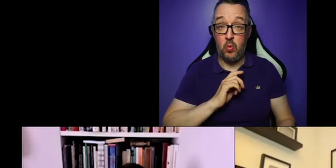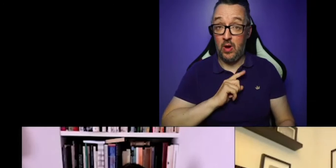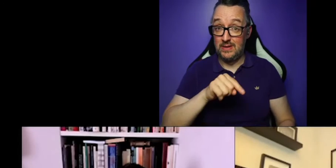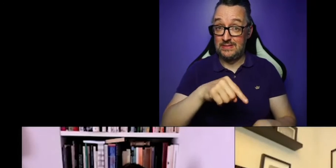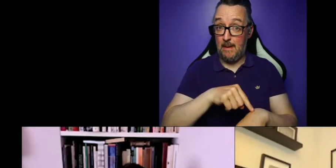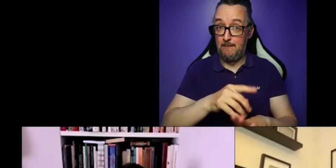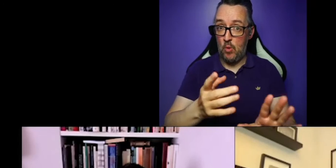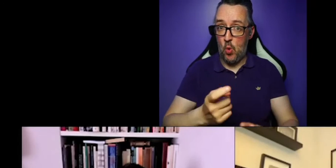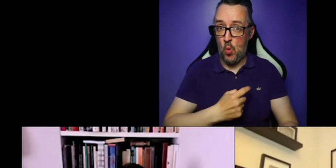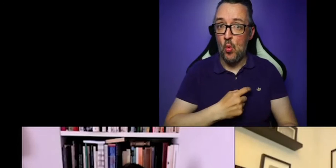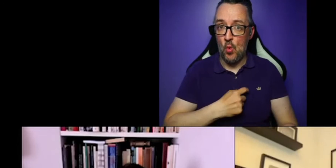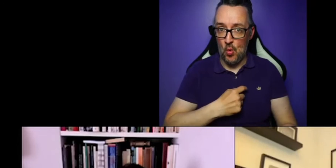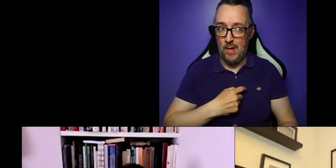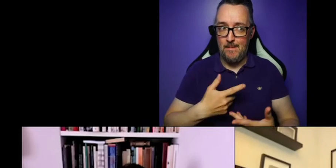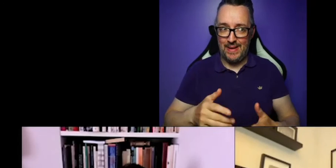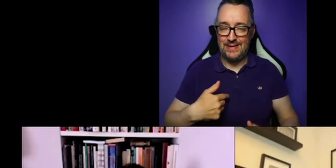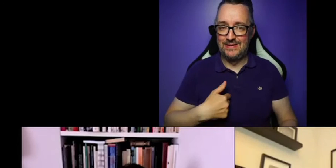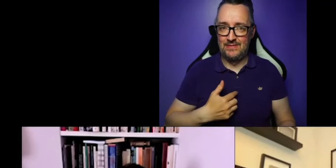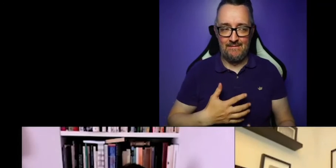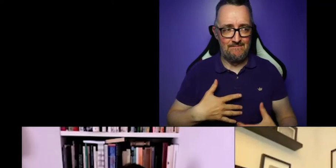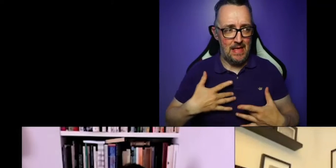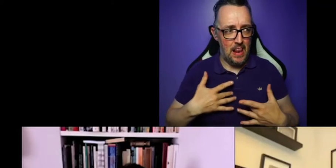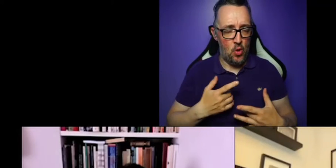anxious time for me.